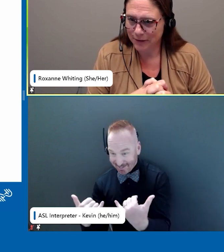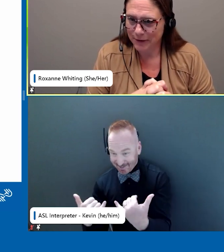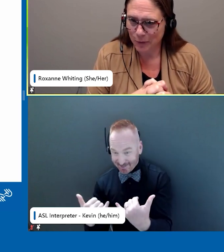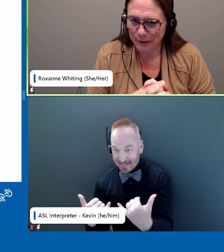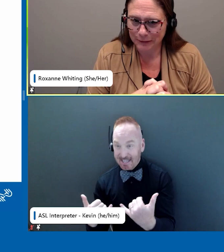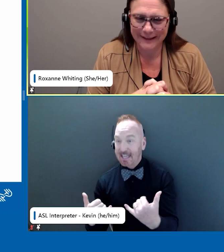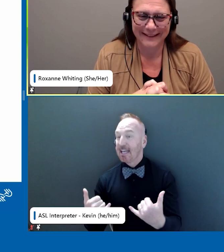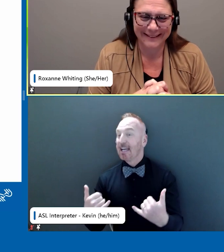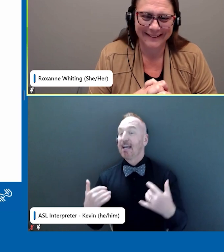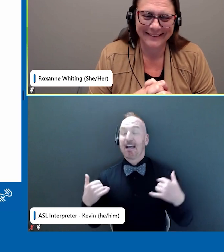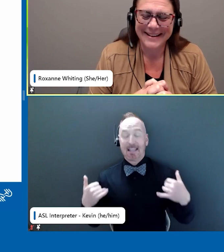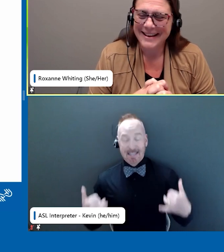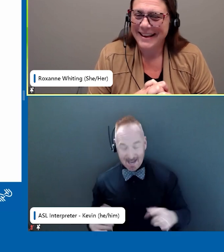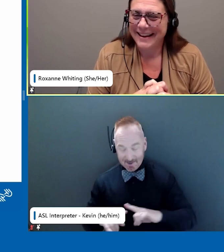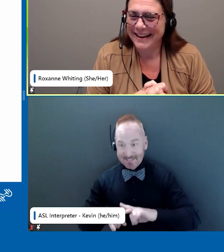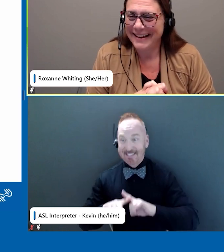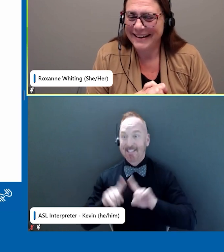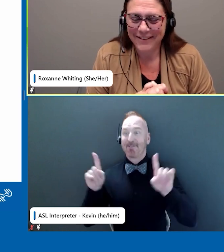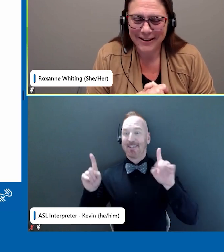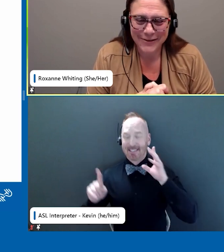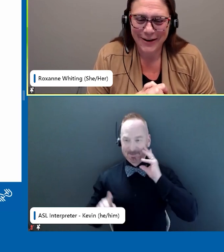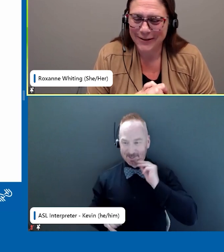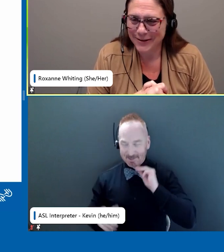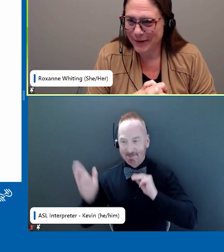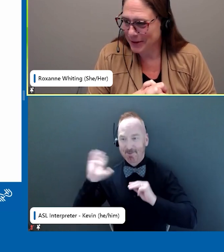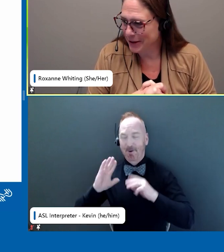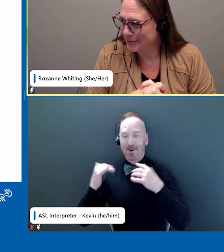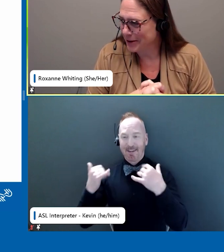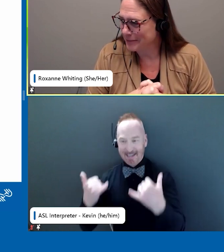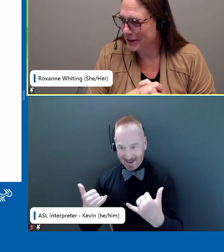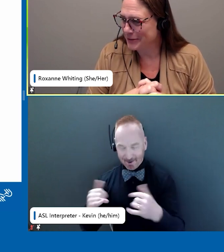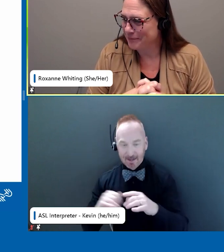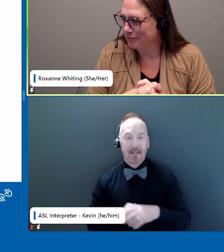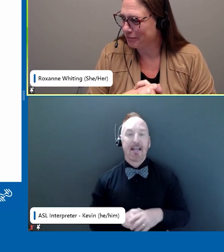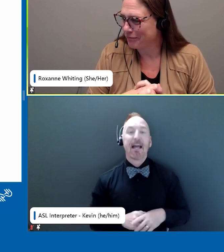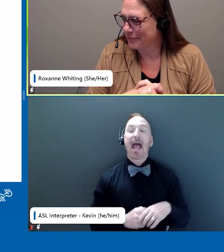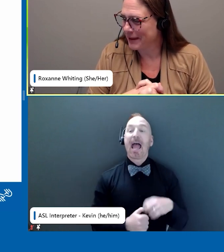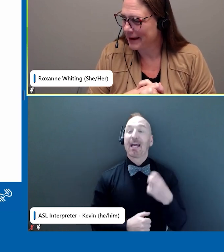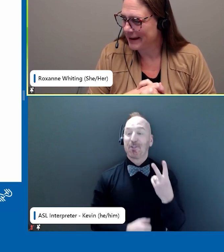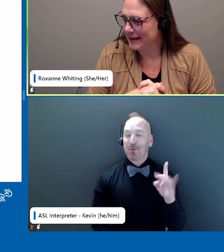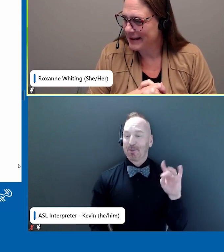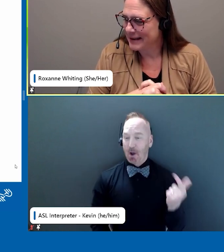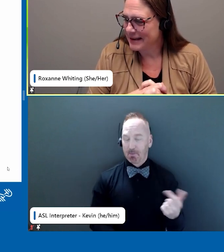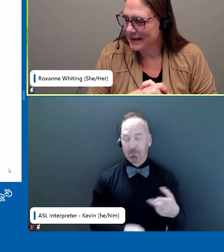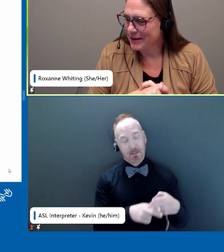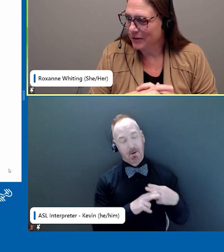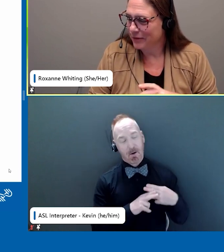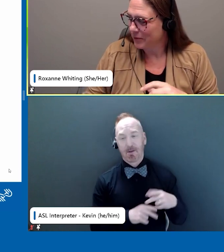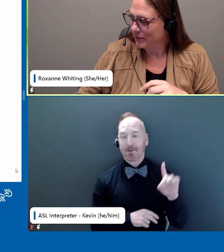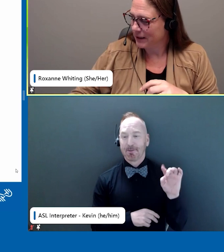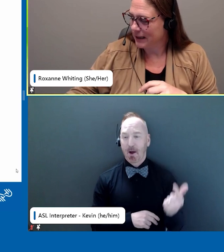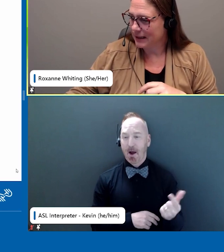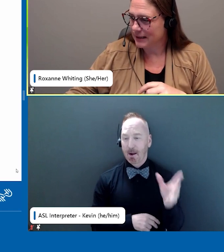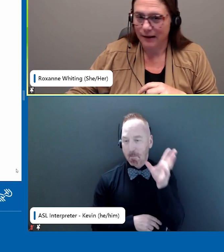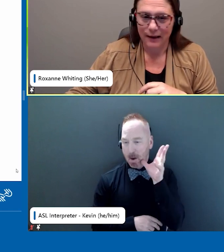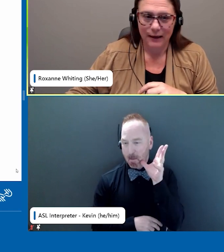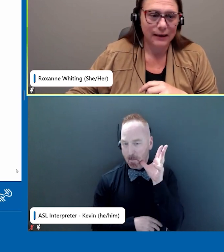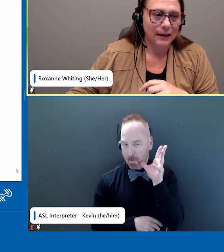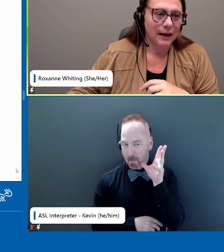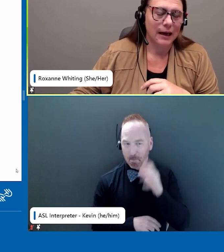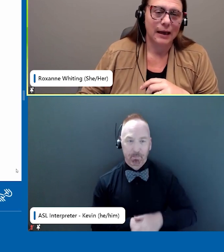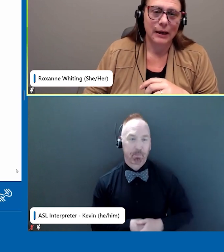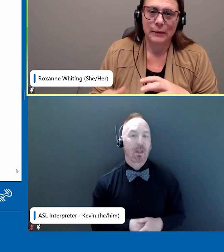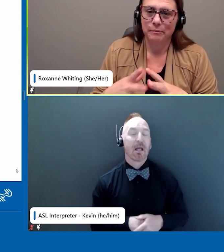a whole different world. And I've got two dogs, so I'm a dog mom too. So if we move to the next